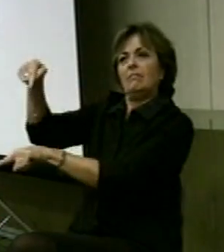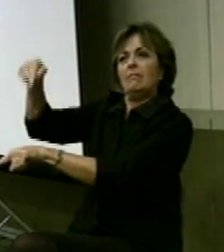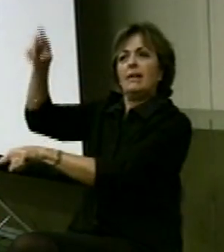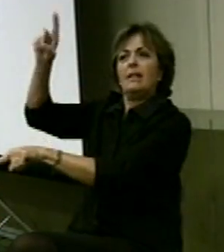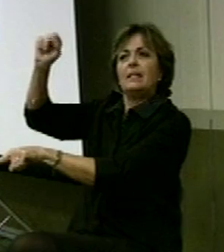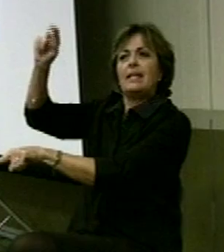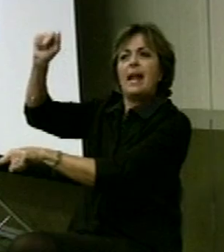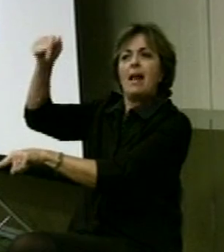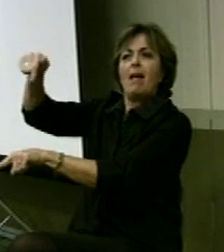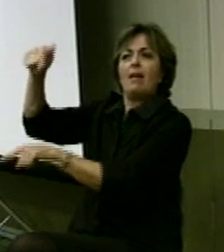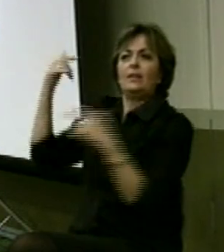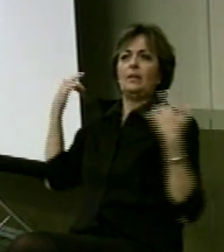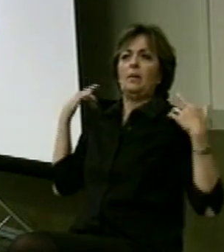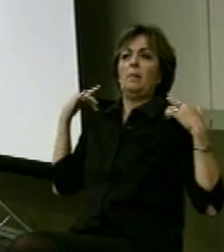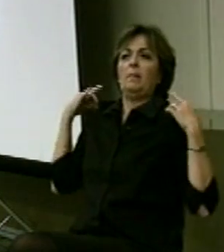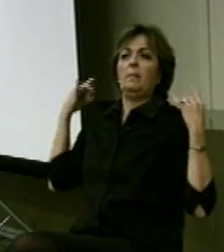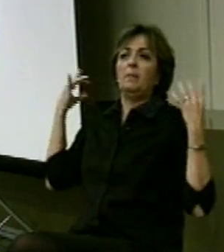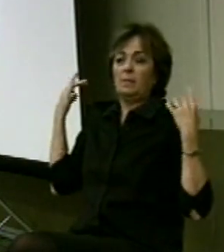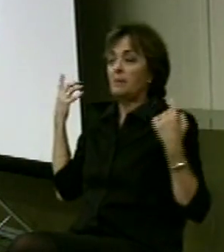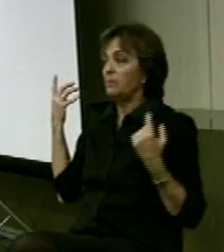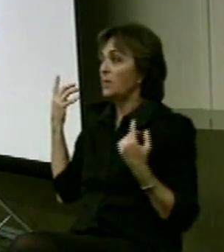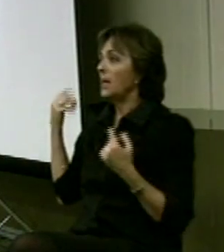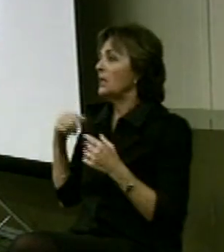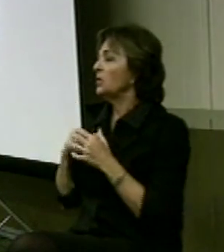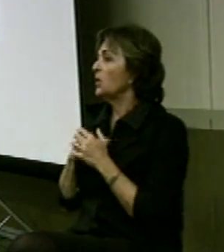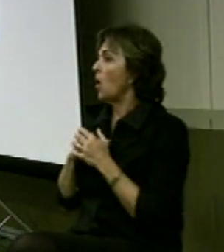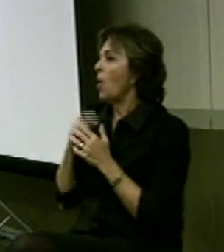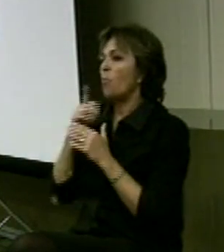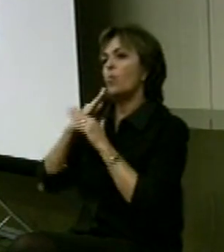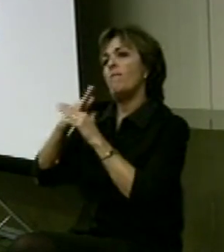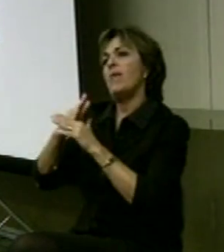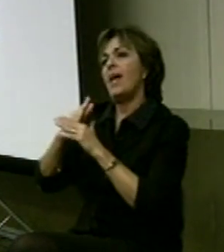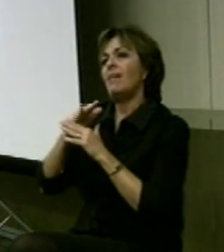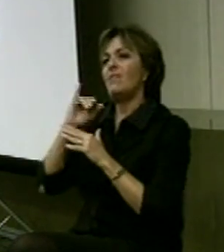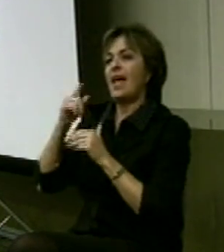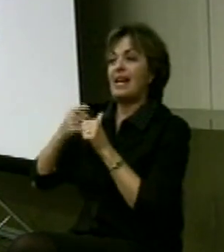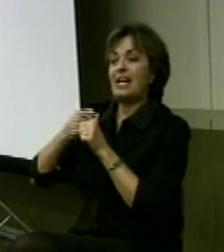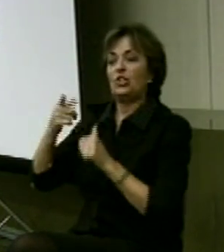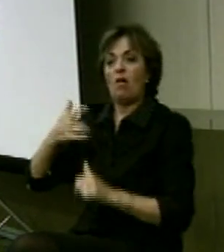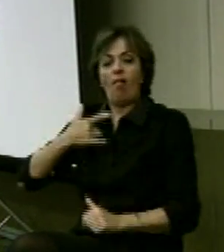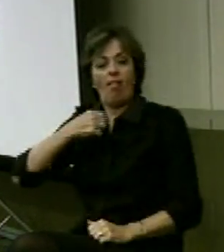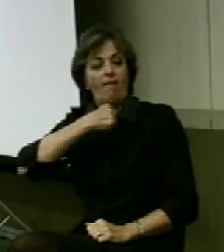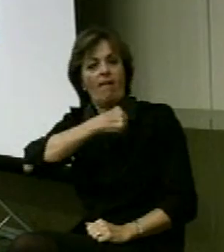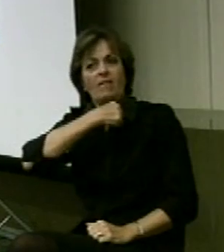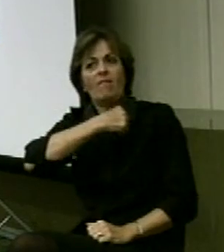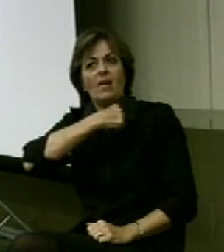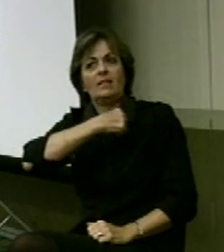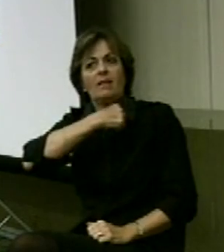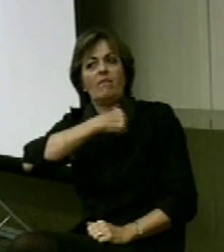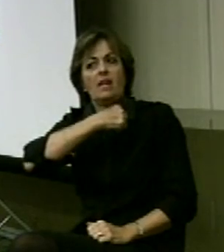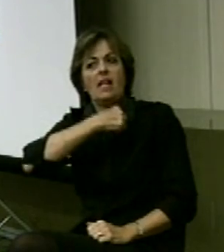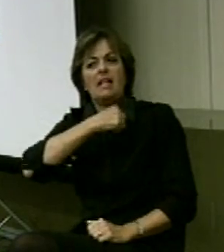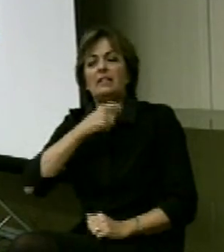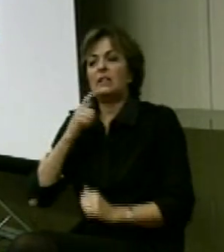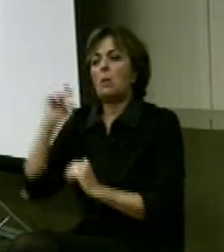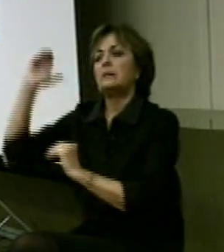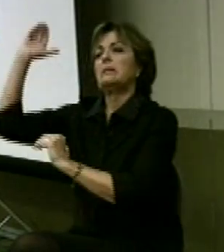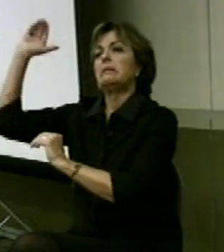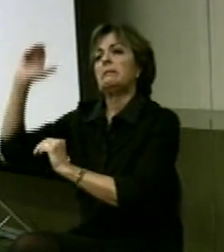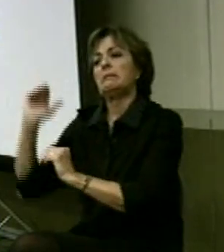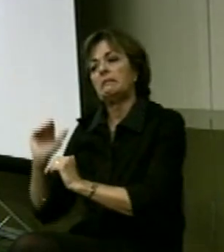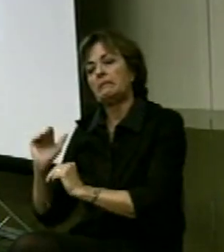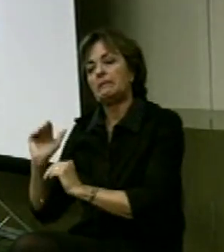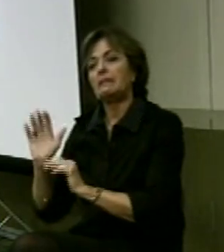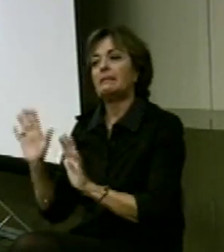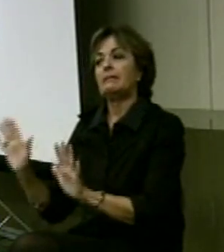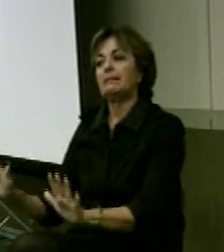data. It can take some of that flack off, and it can at least prevent that initial defensiveness, or at least make it